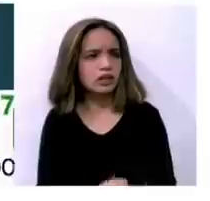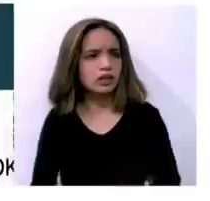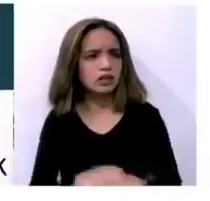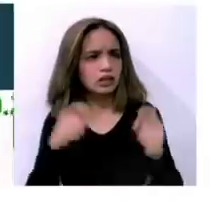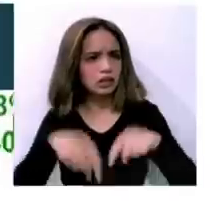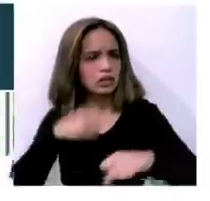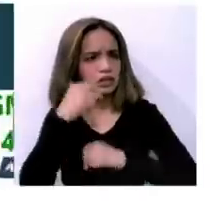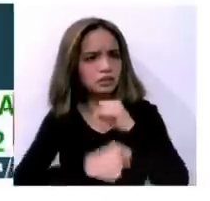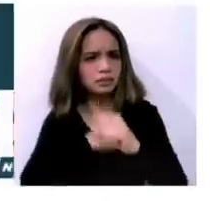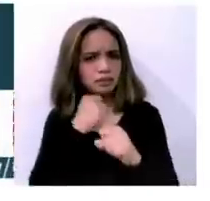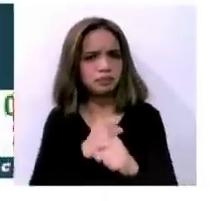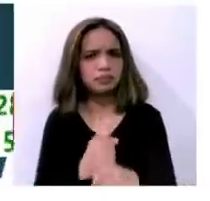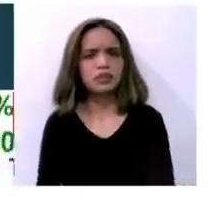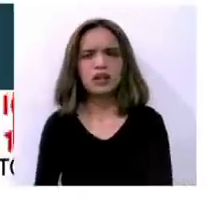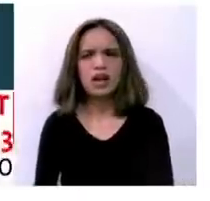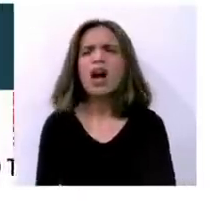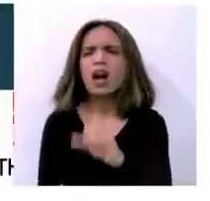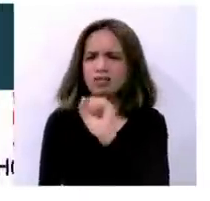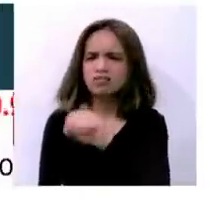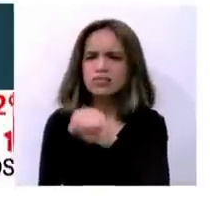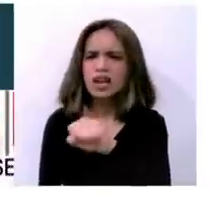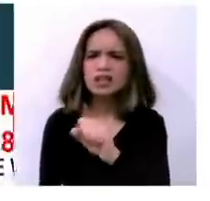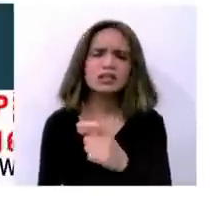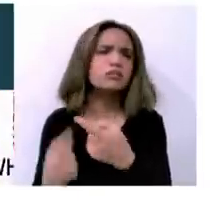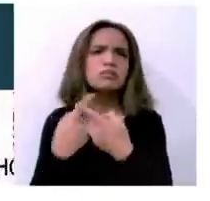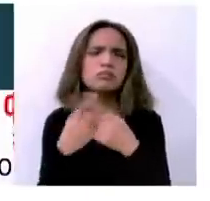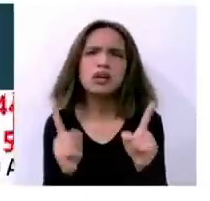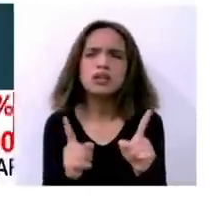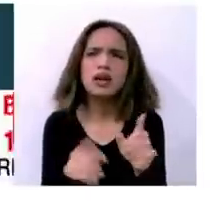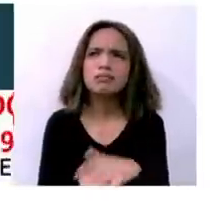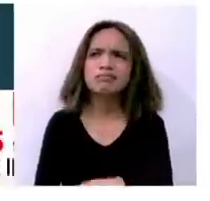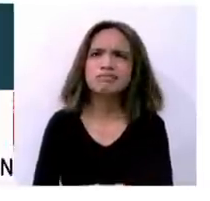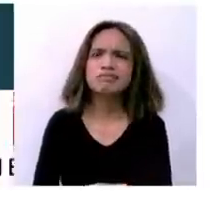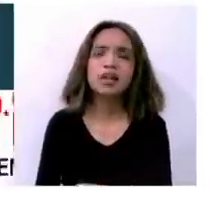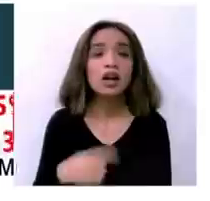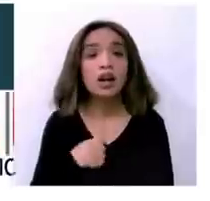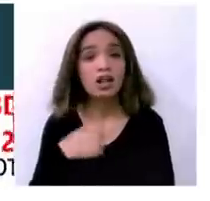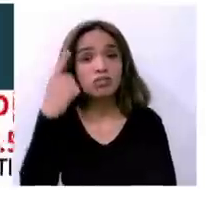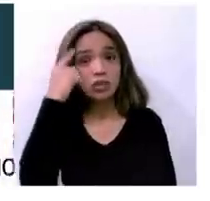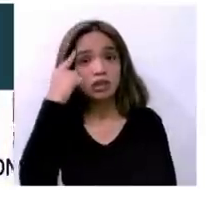year? Yes, I think he was...